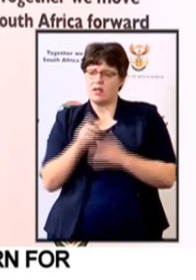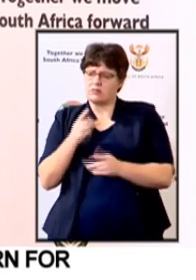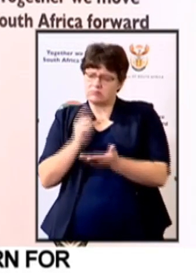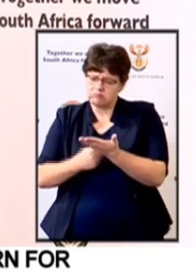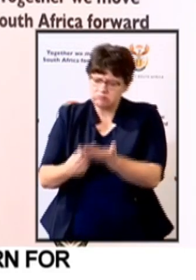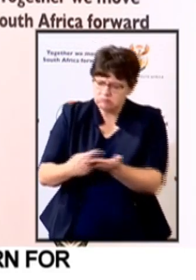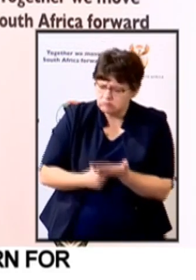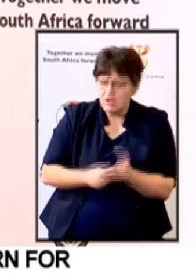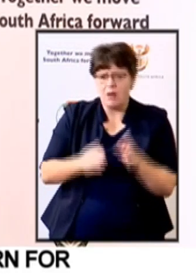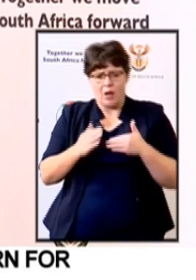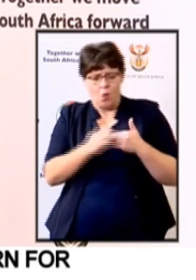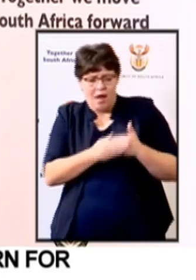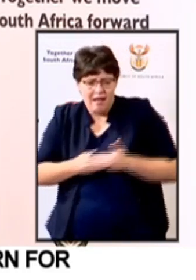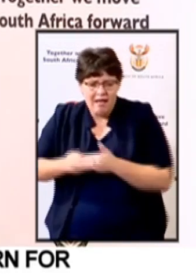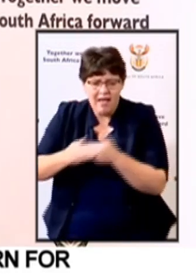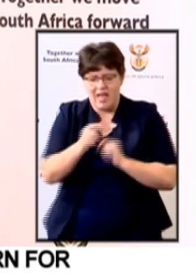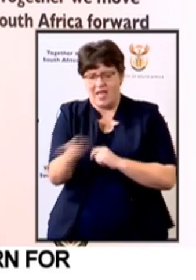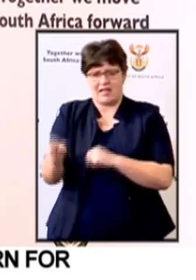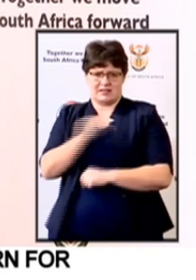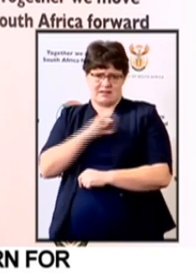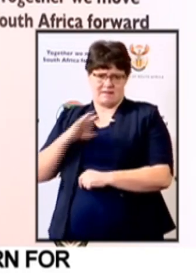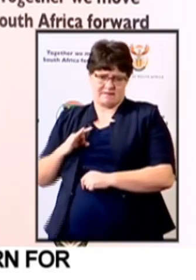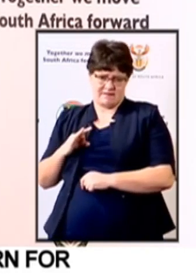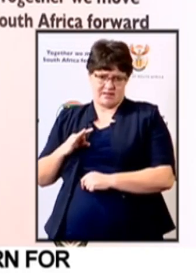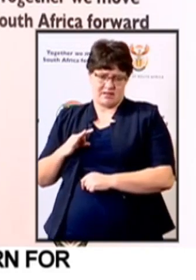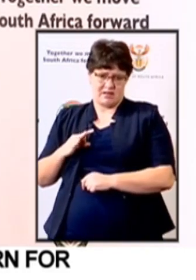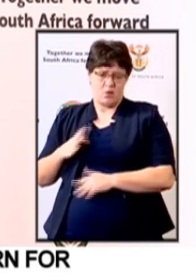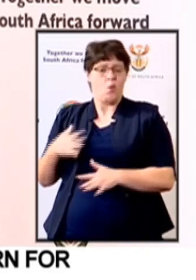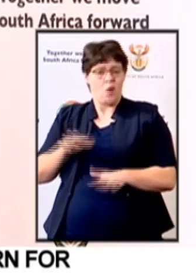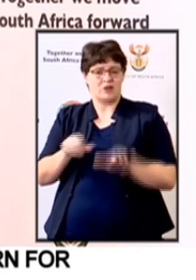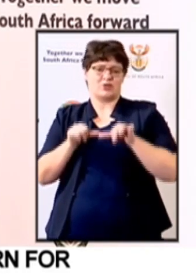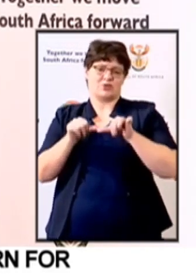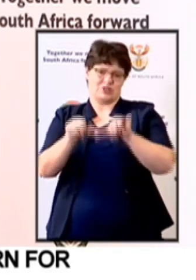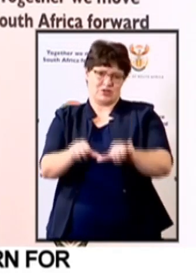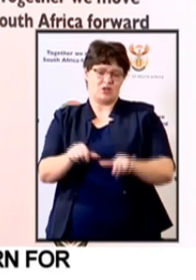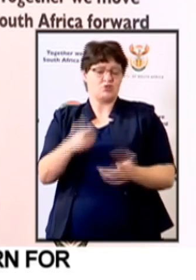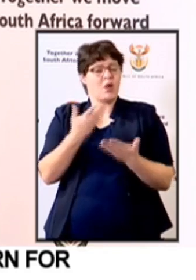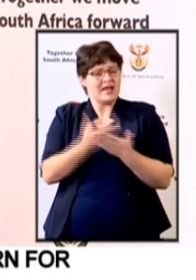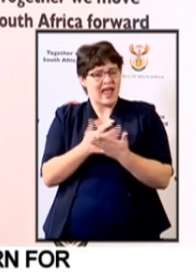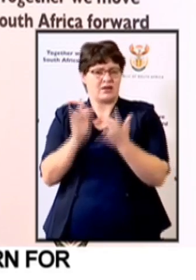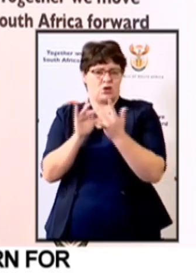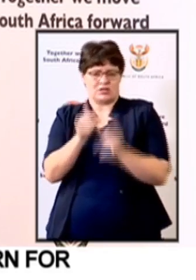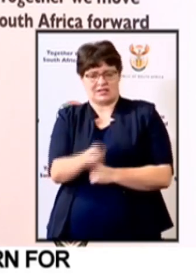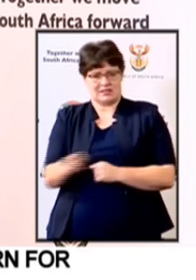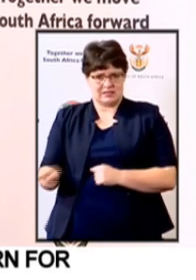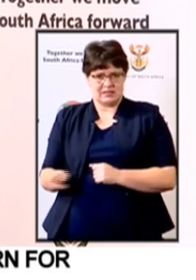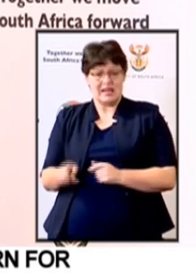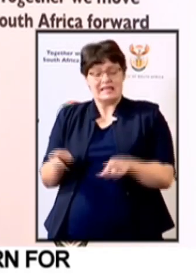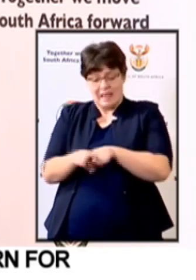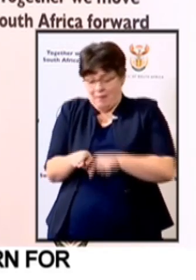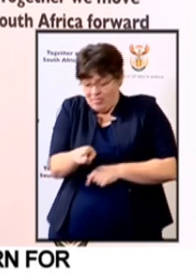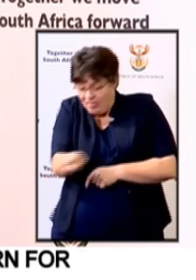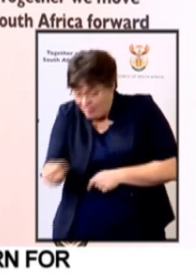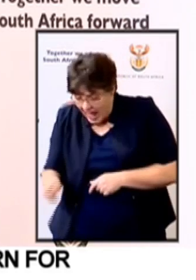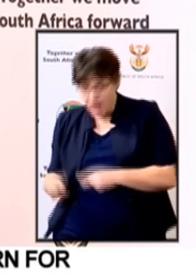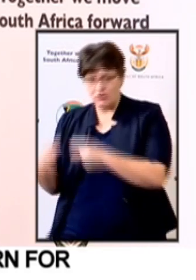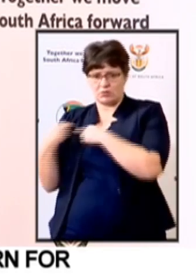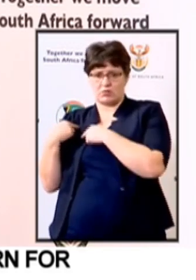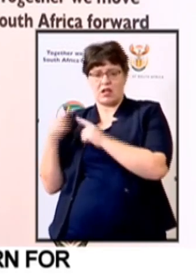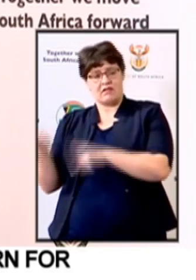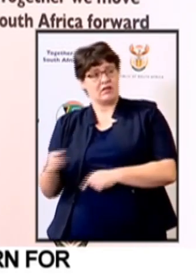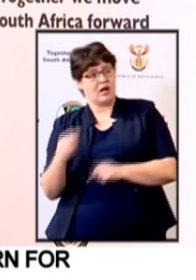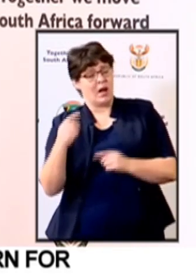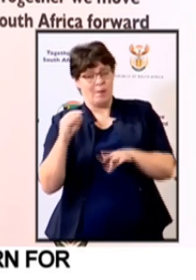of that caring environment that we create in the workplace, to be able to contact employees, but also employees have a responsibility to raise a